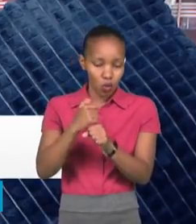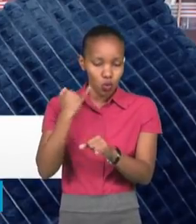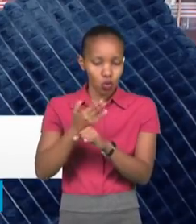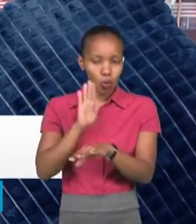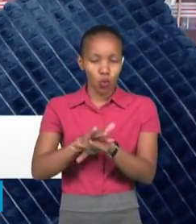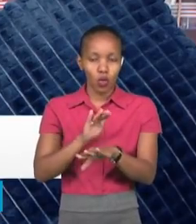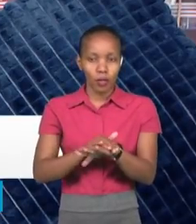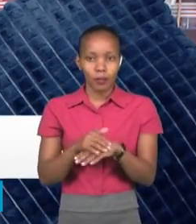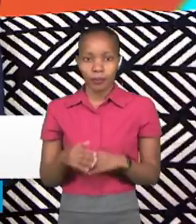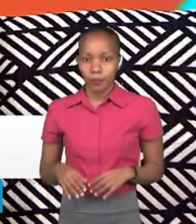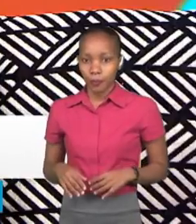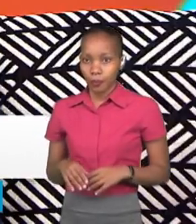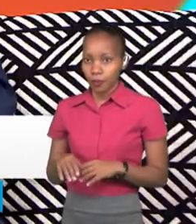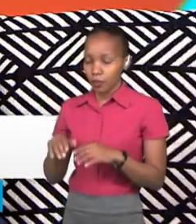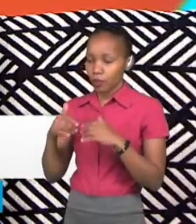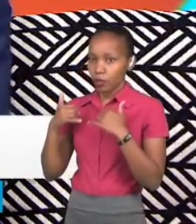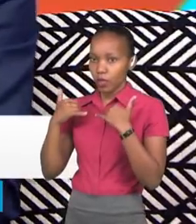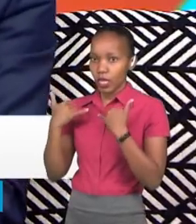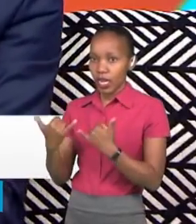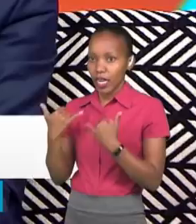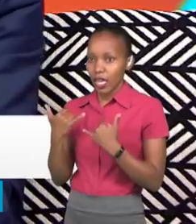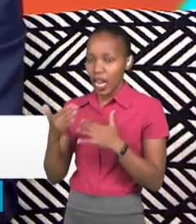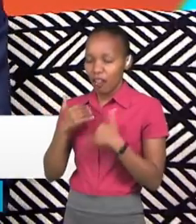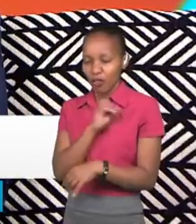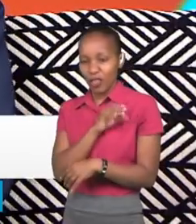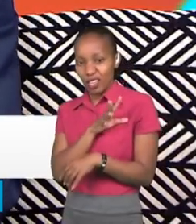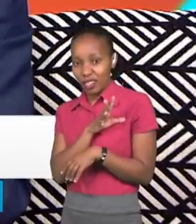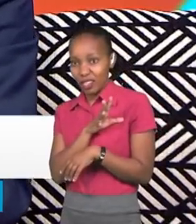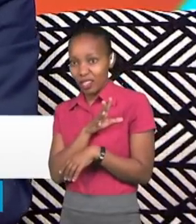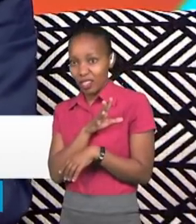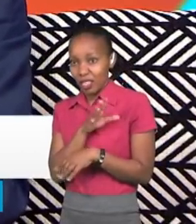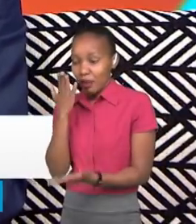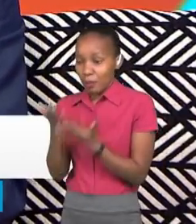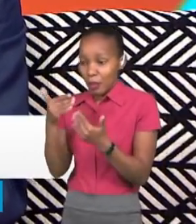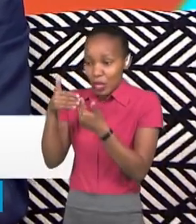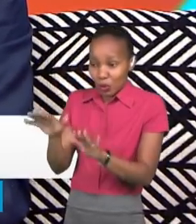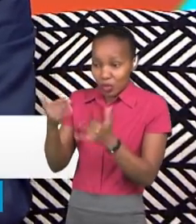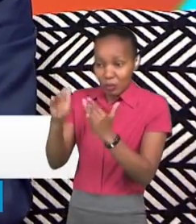Yes. Amazing job they've done. Yeah. Now, is there any fear that you'll be losing some players?